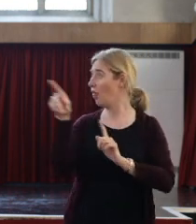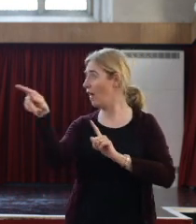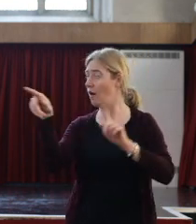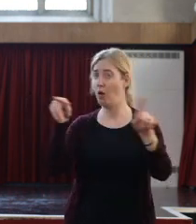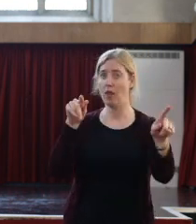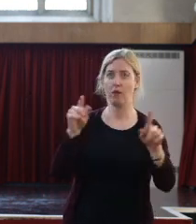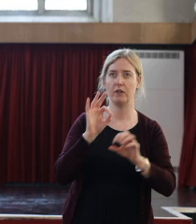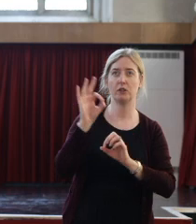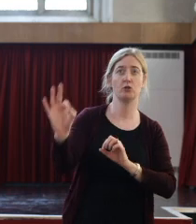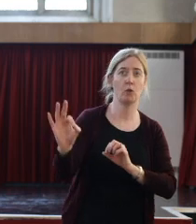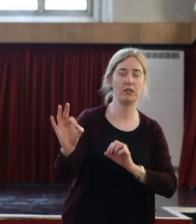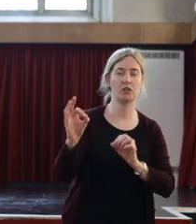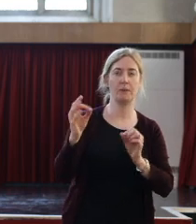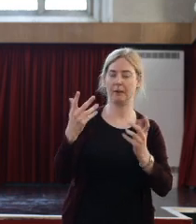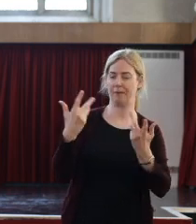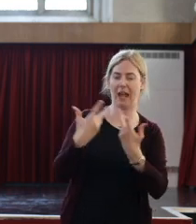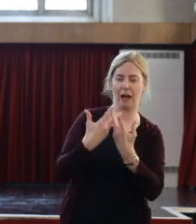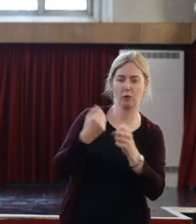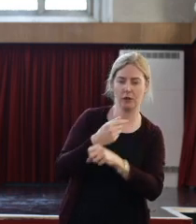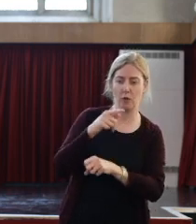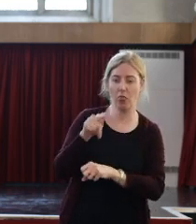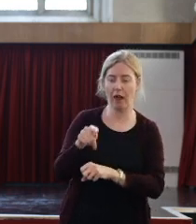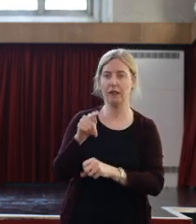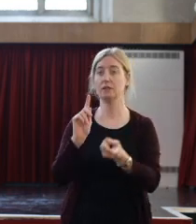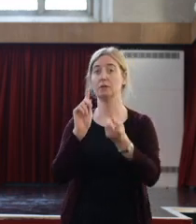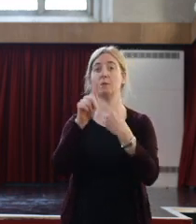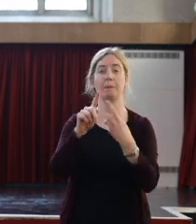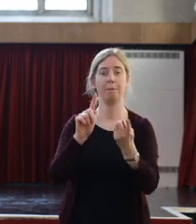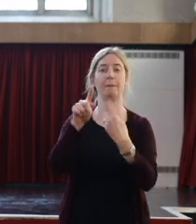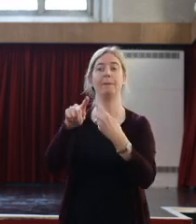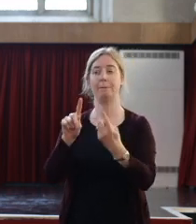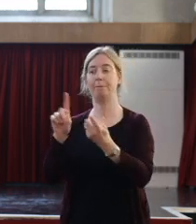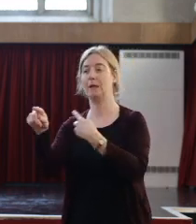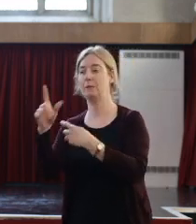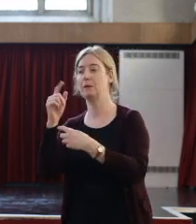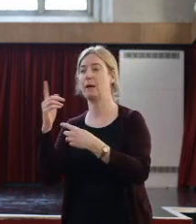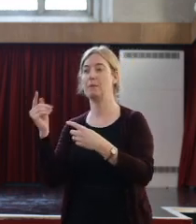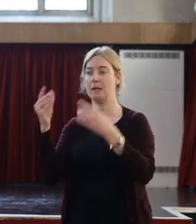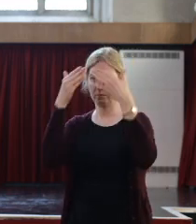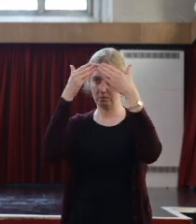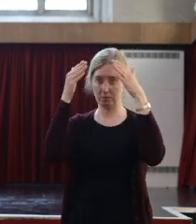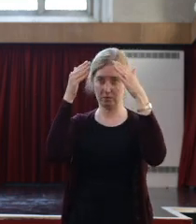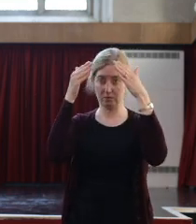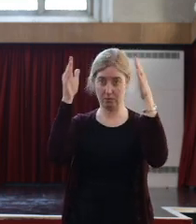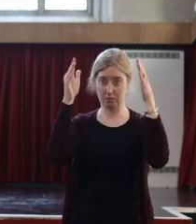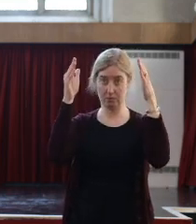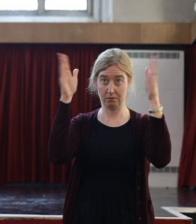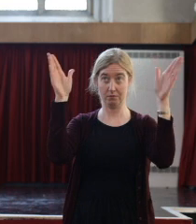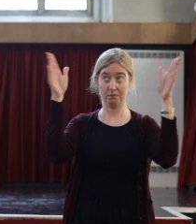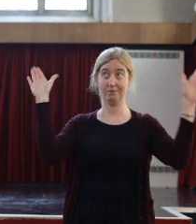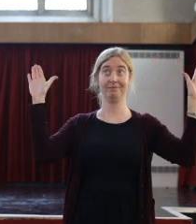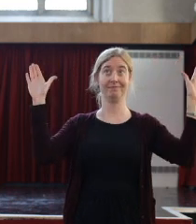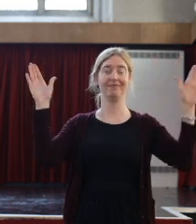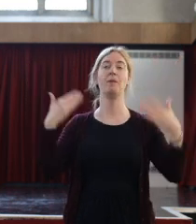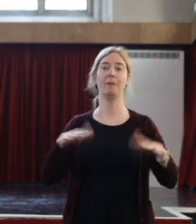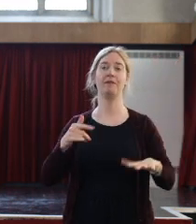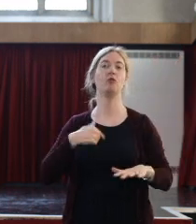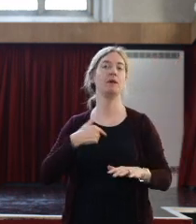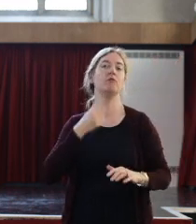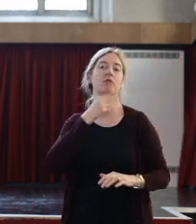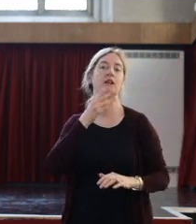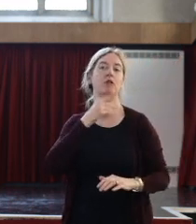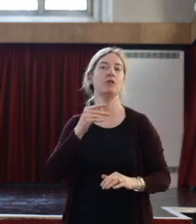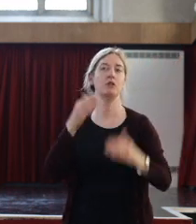question, just a technical question, has kind of made me think bigger. So that's been really, really